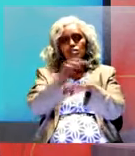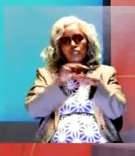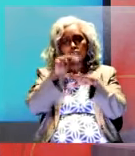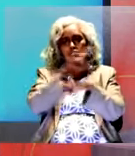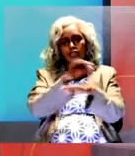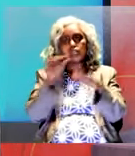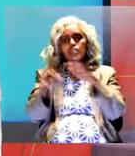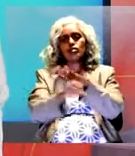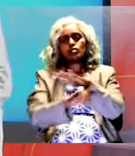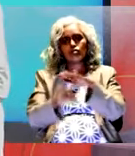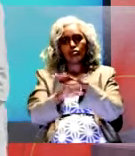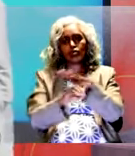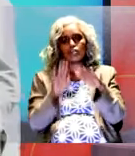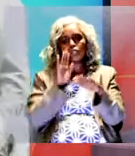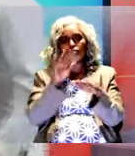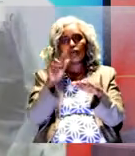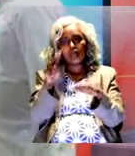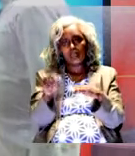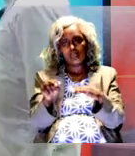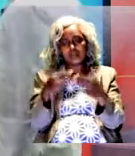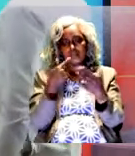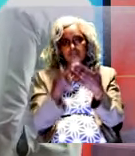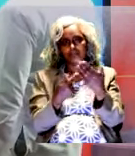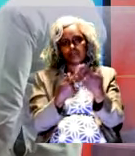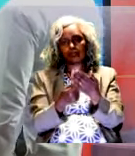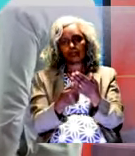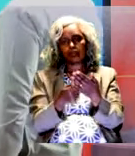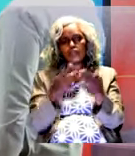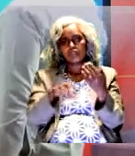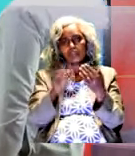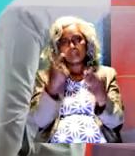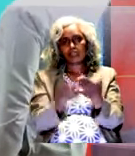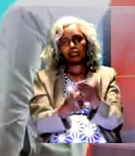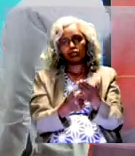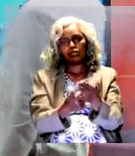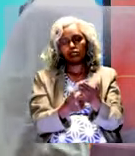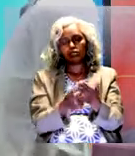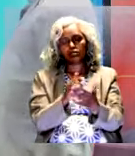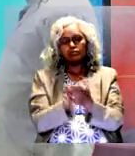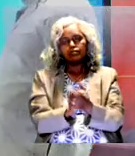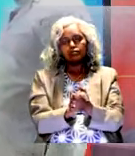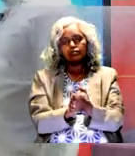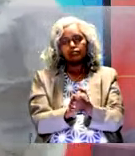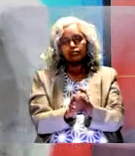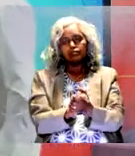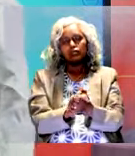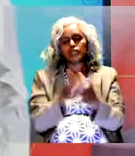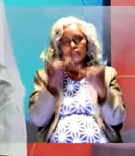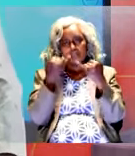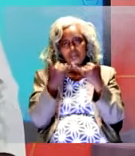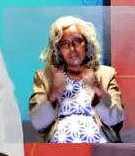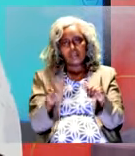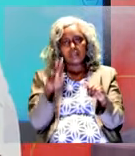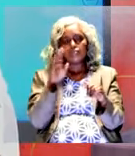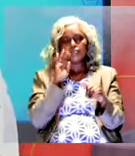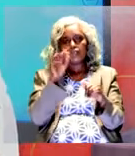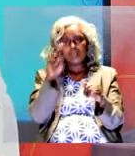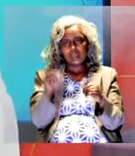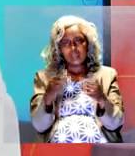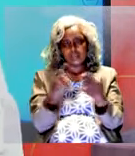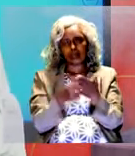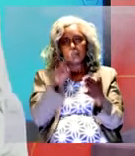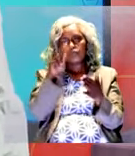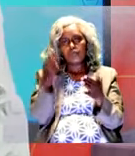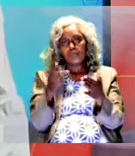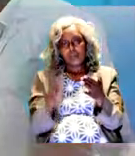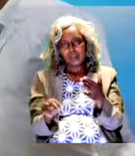numerator and denominator by n. So you will get this one. When you divide by n, this is